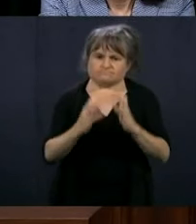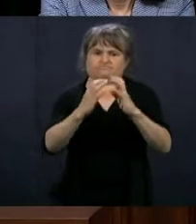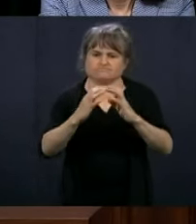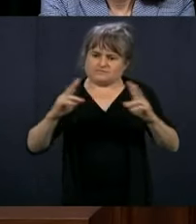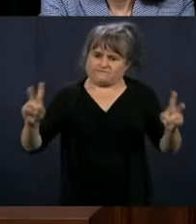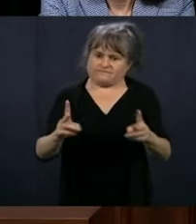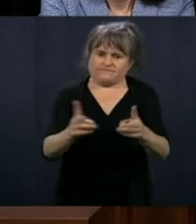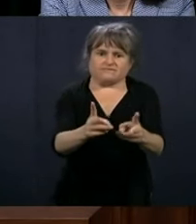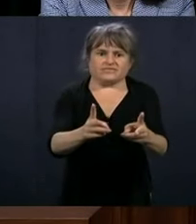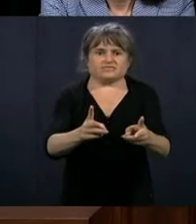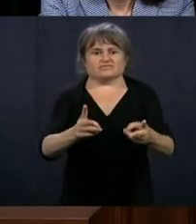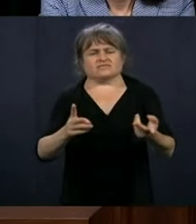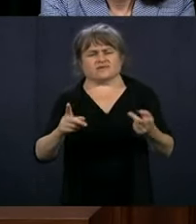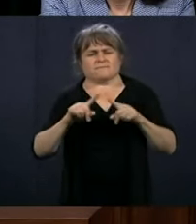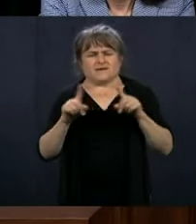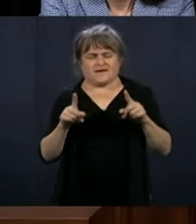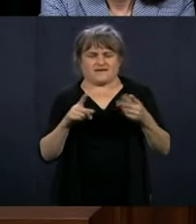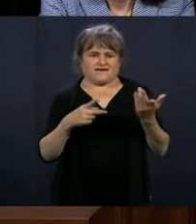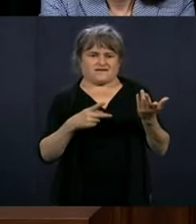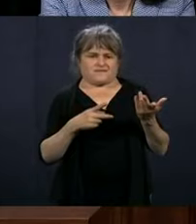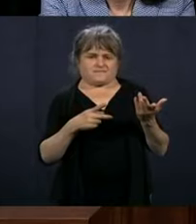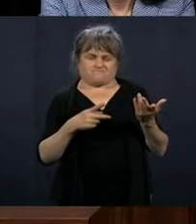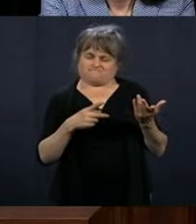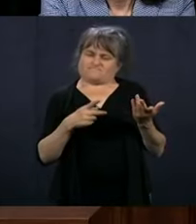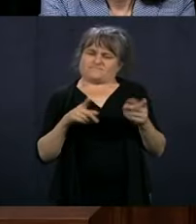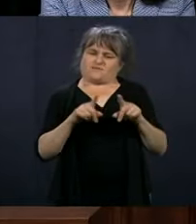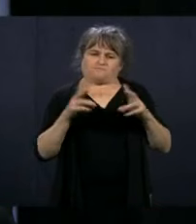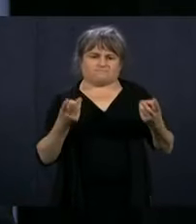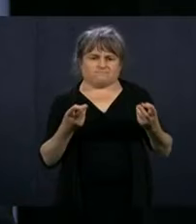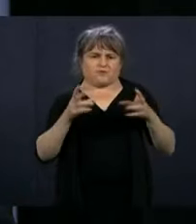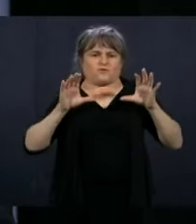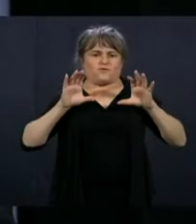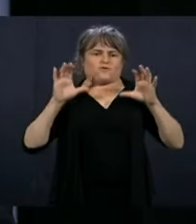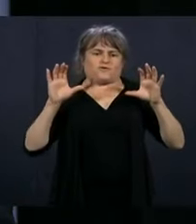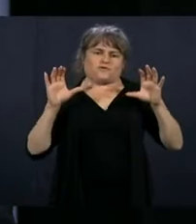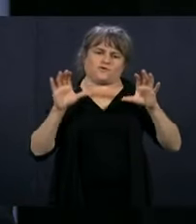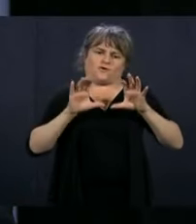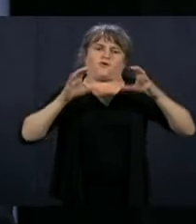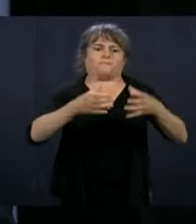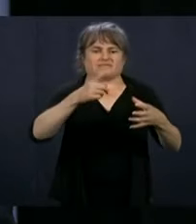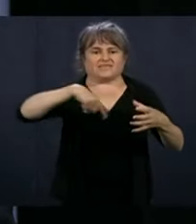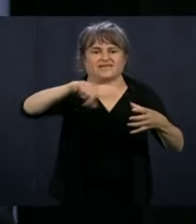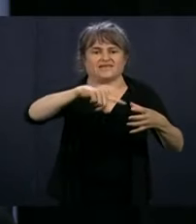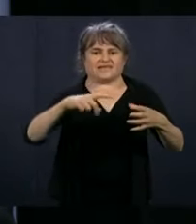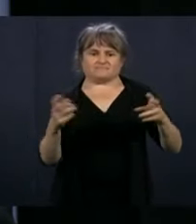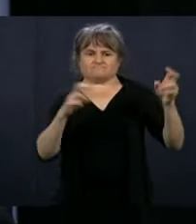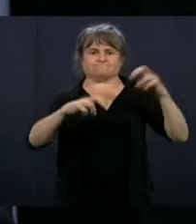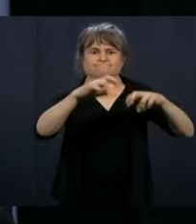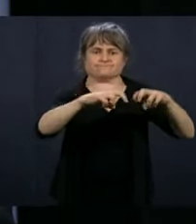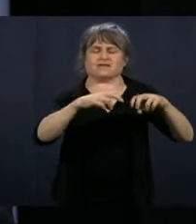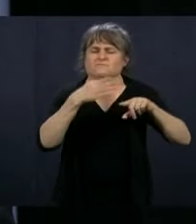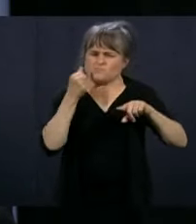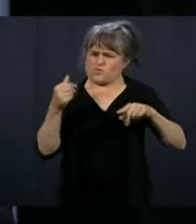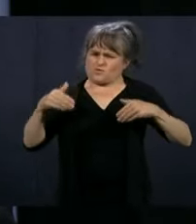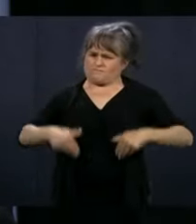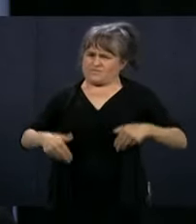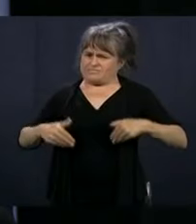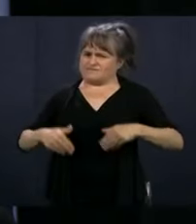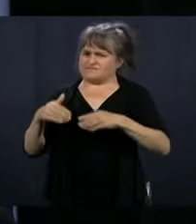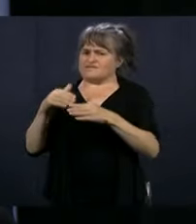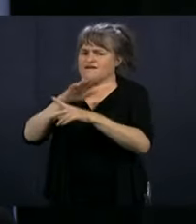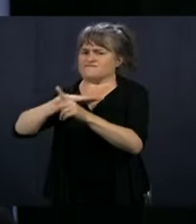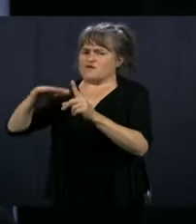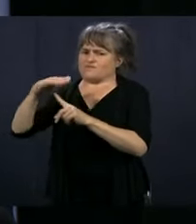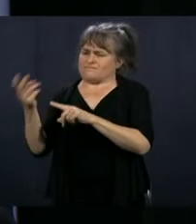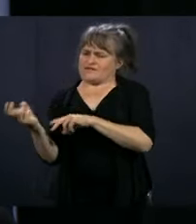economic recovery, and that was set up a few weeks ago. Wouldn't it have been better to put the Minister for the Environment directly in that committee right from the beginning? That way there